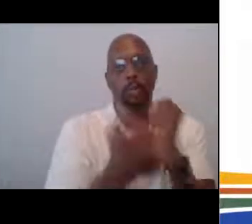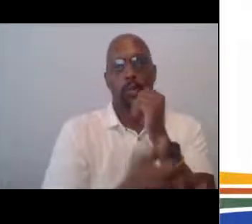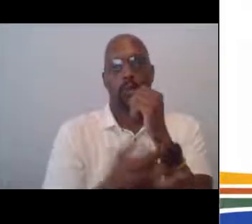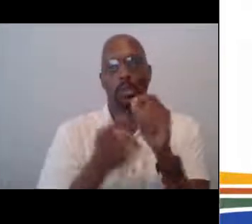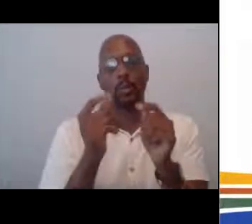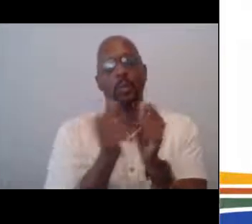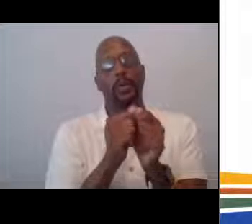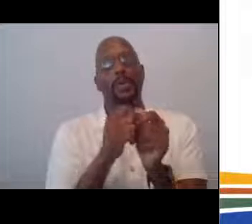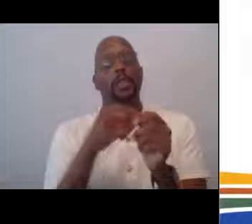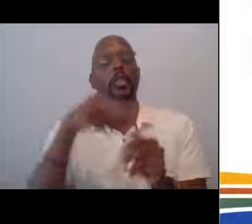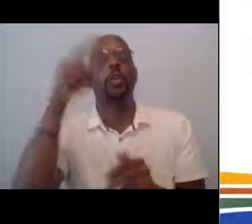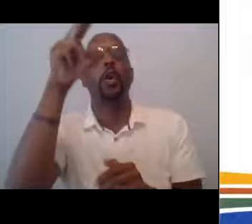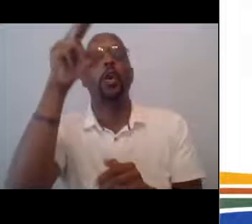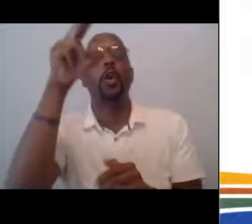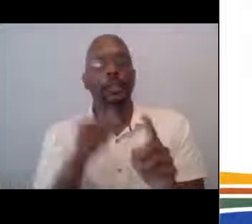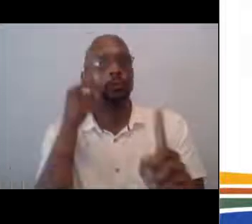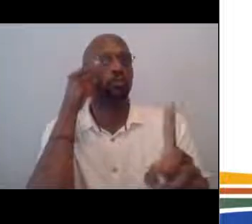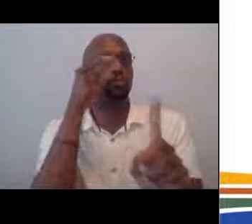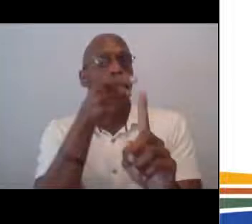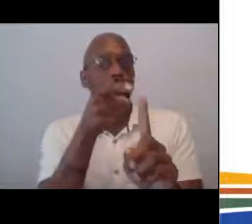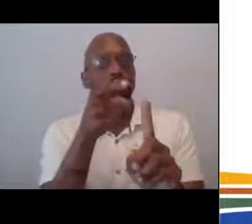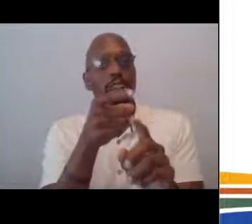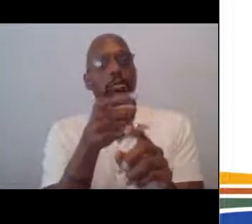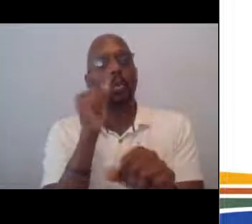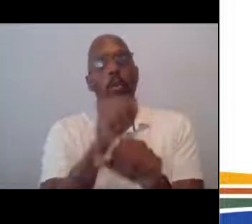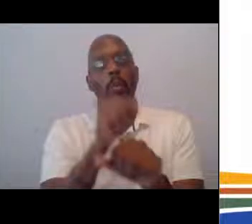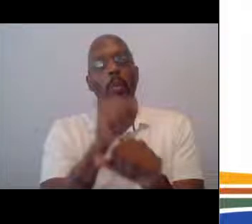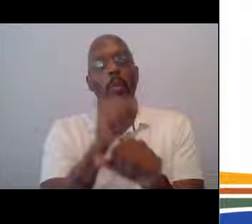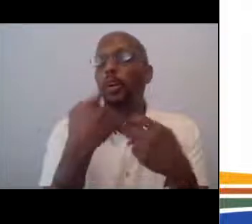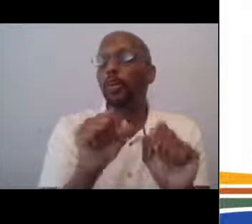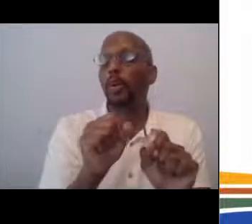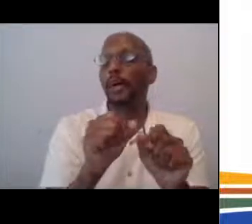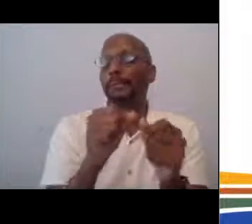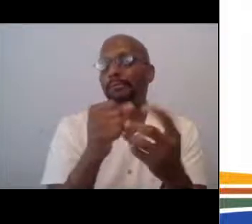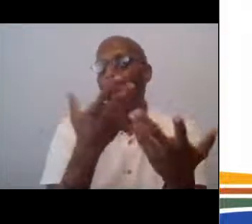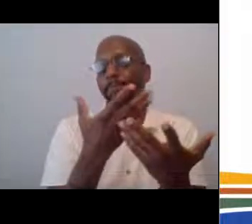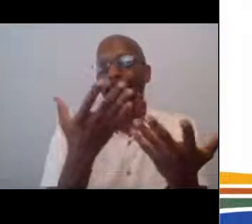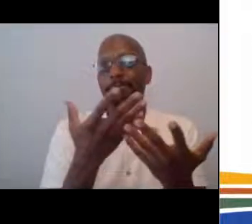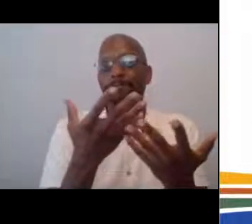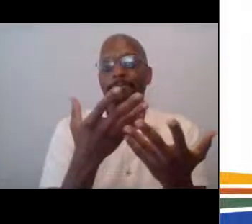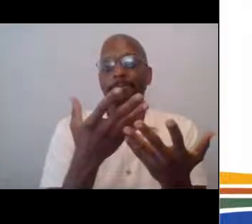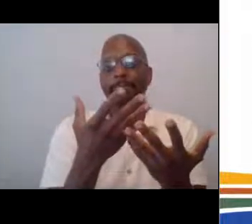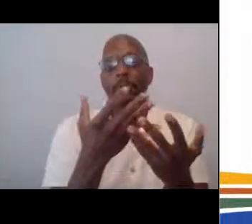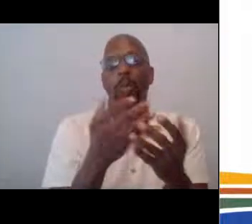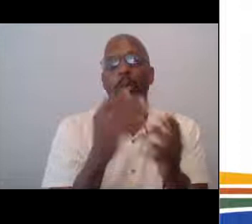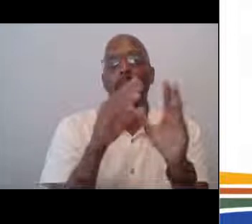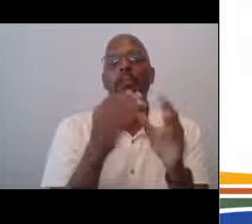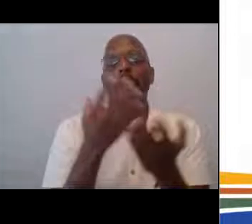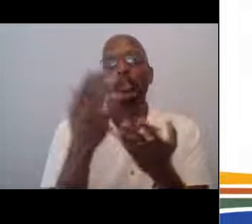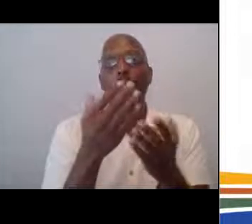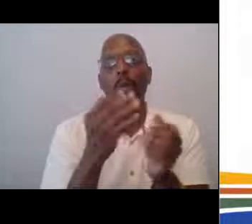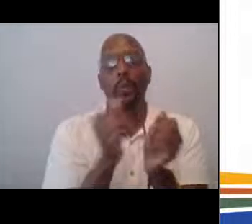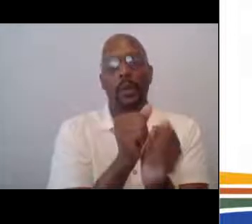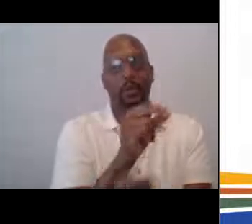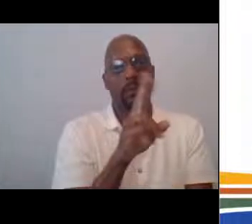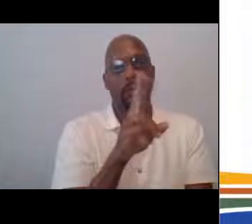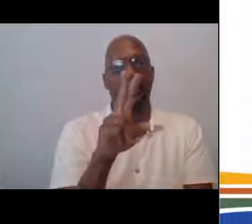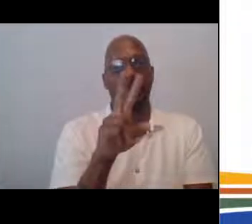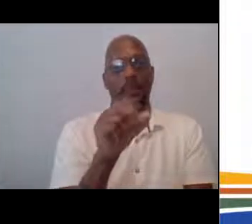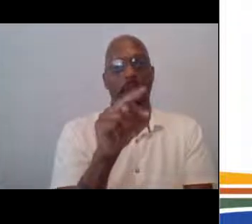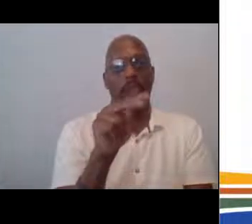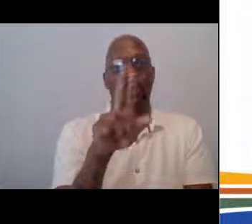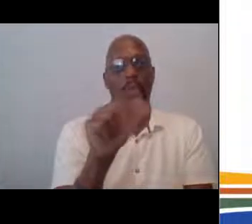south. We're also working hard to provide exceptional interregional transit service, which I mentioned with Ventura County, and working on closing the